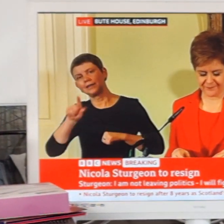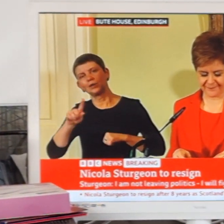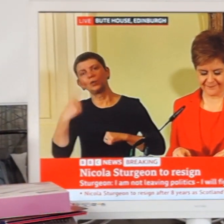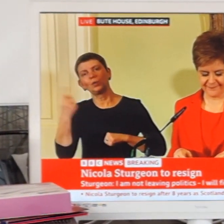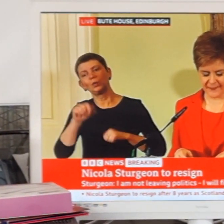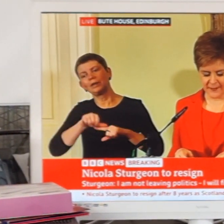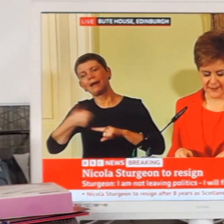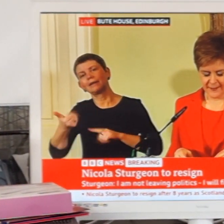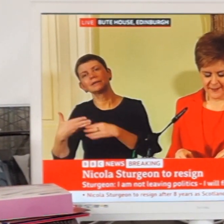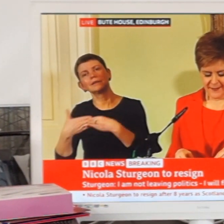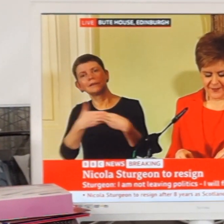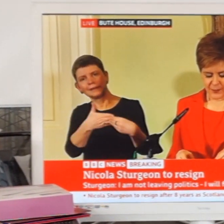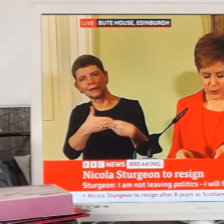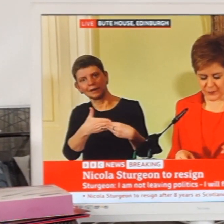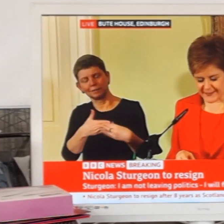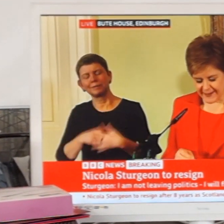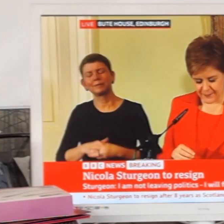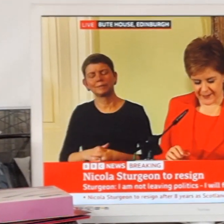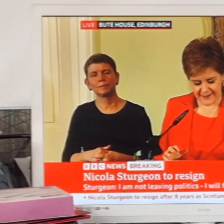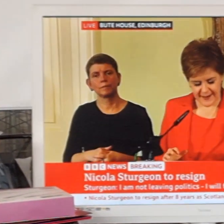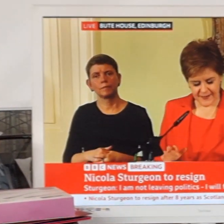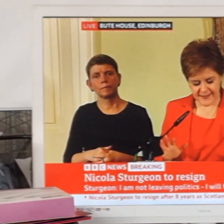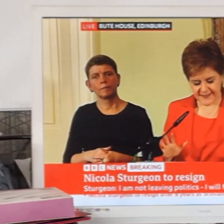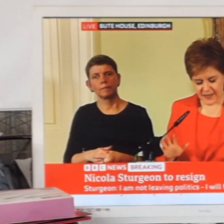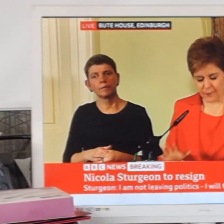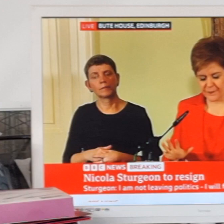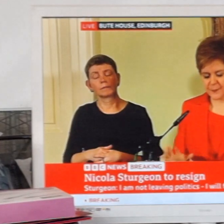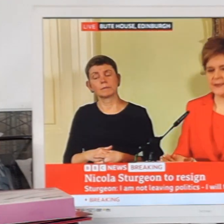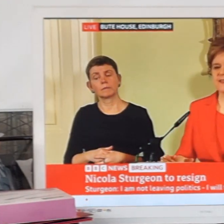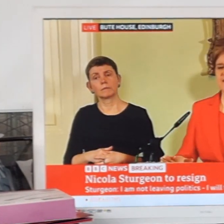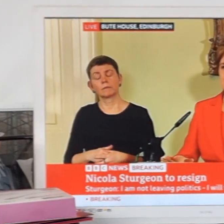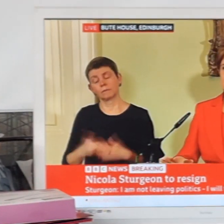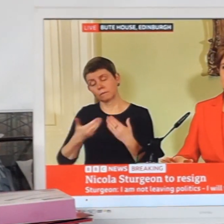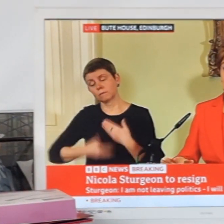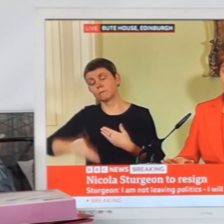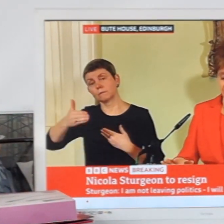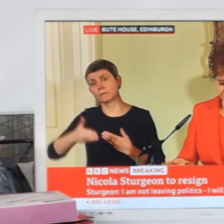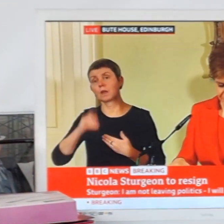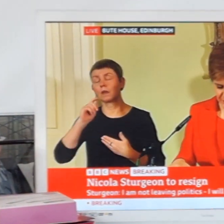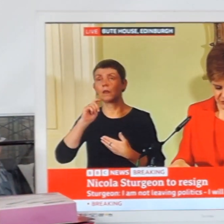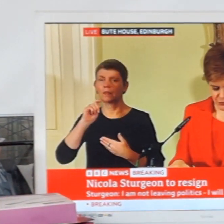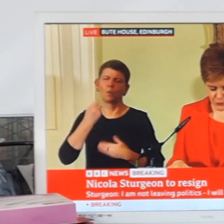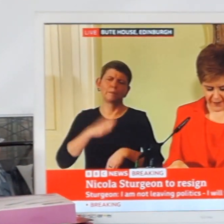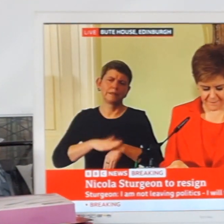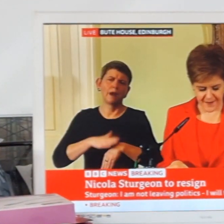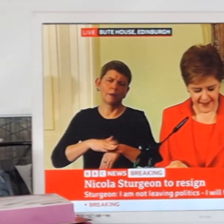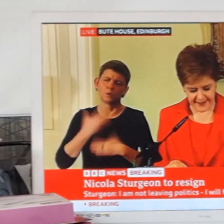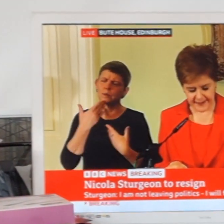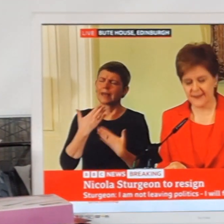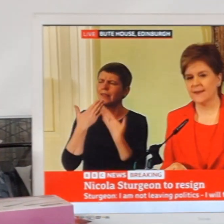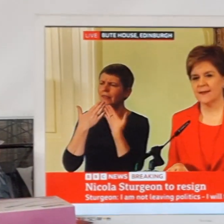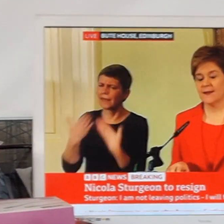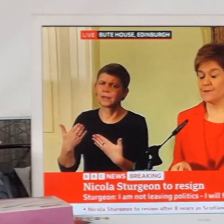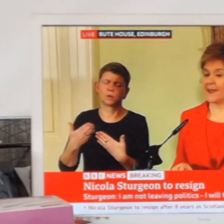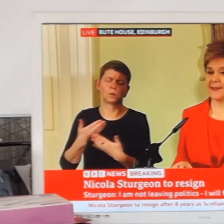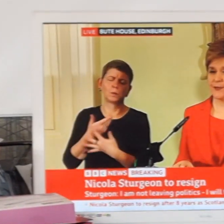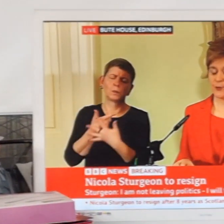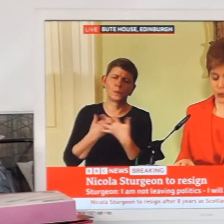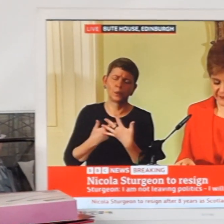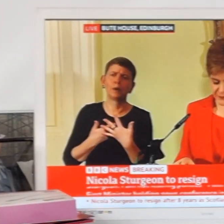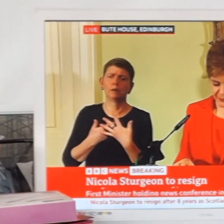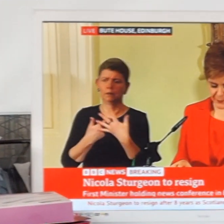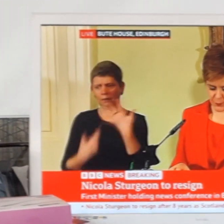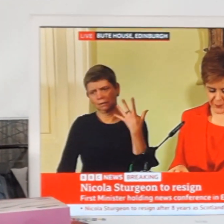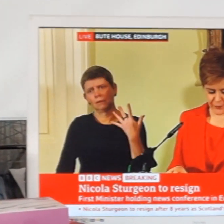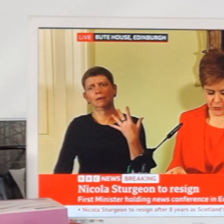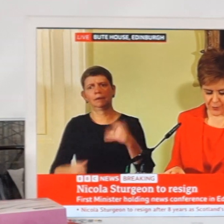baton. There will also be time in the days to come for me to say thank you to a very, very